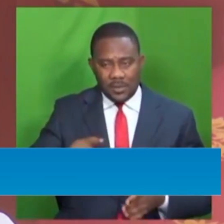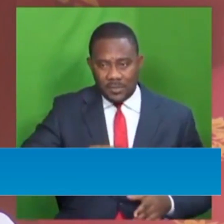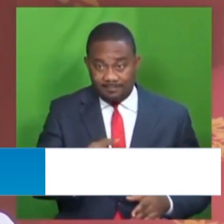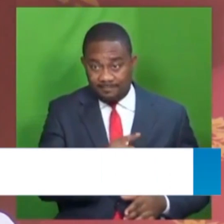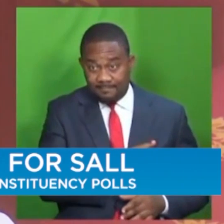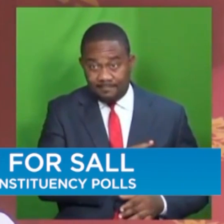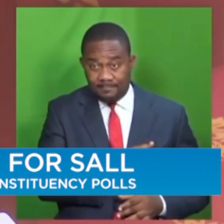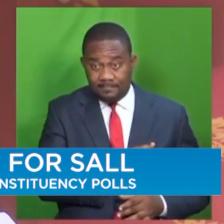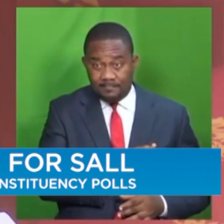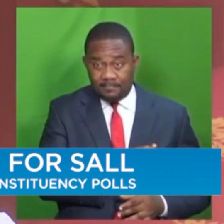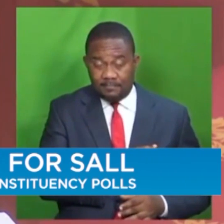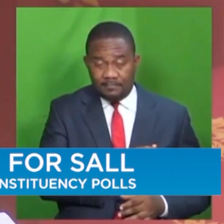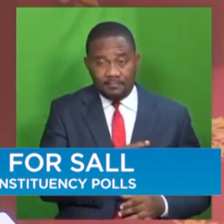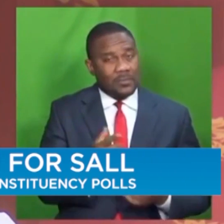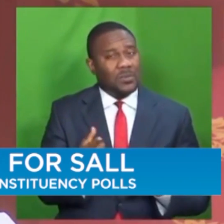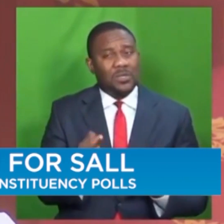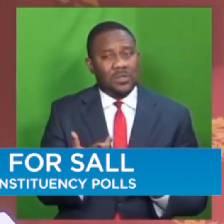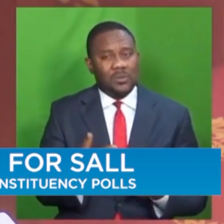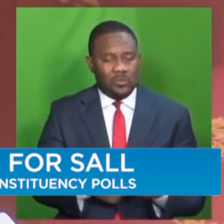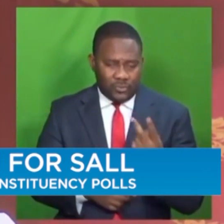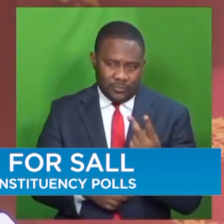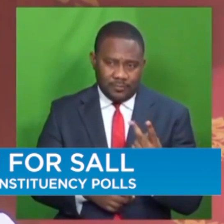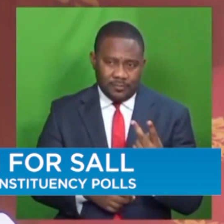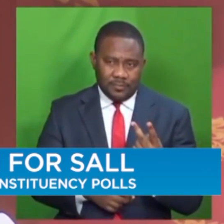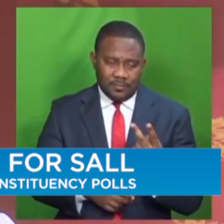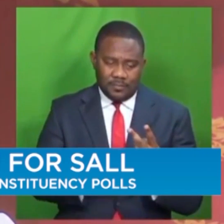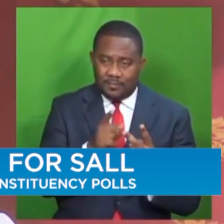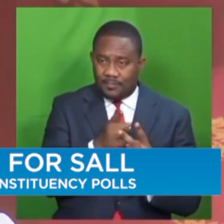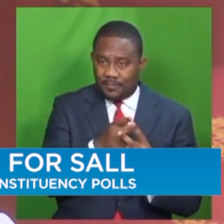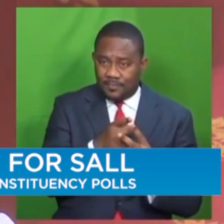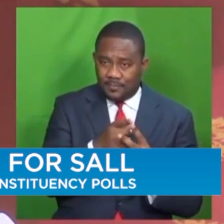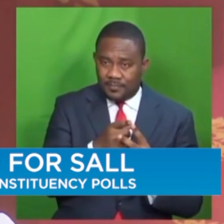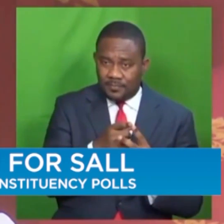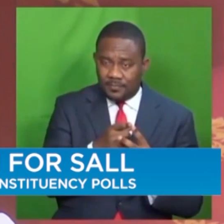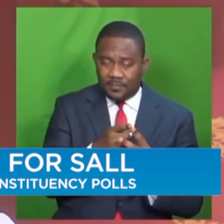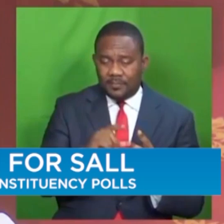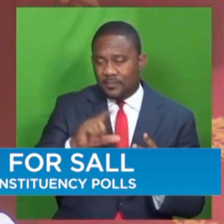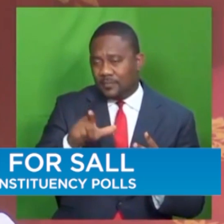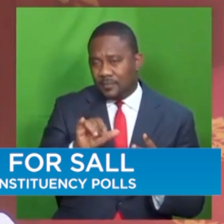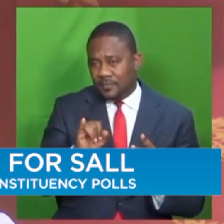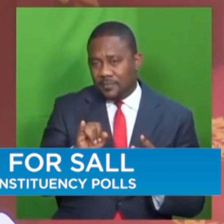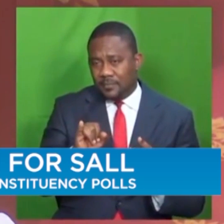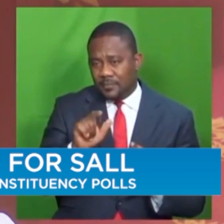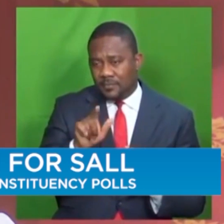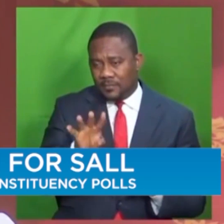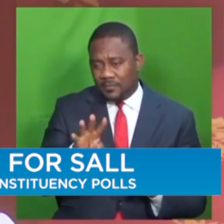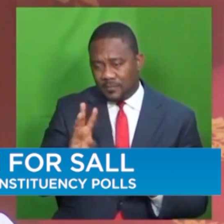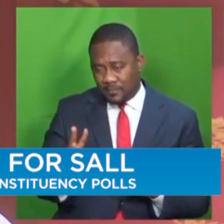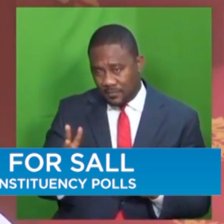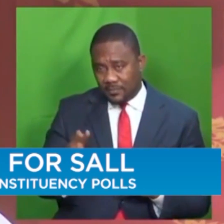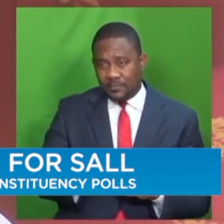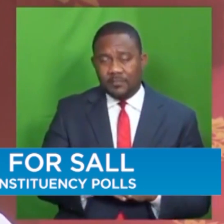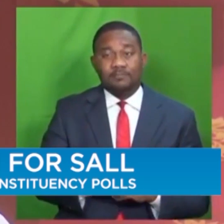Parliament, in this term of Parliament, is to do two things. The first is to revoke LI